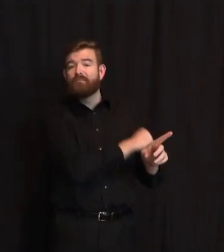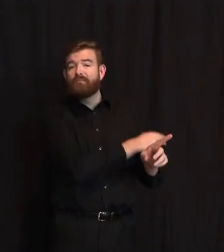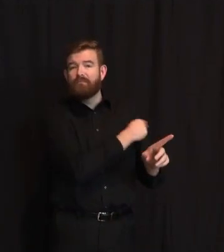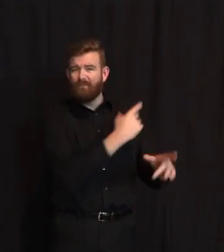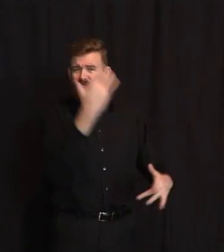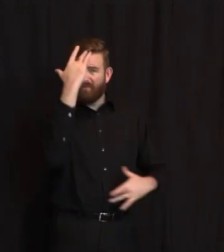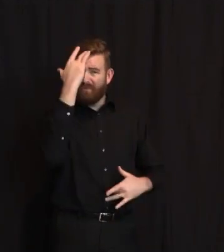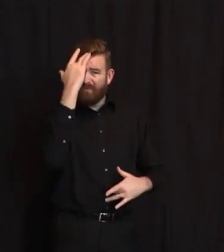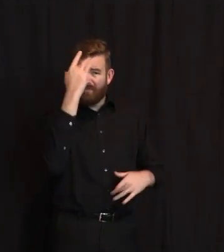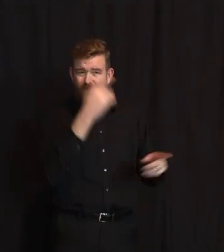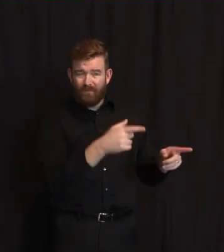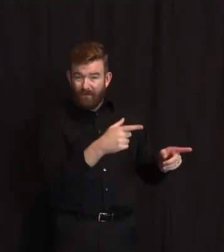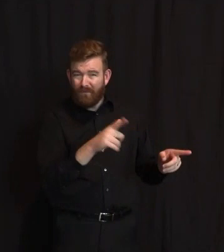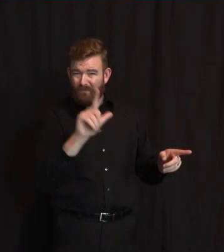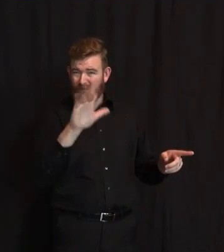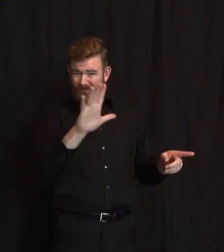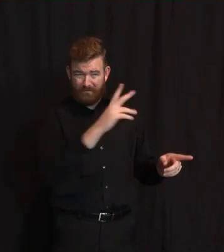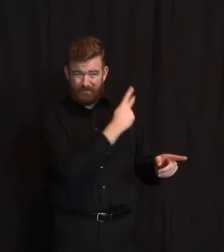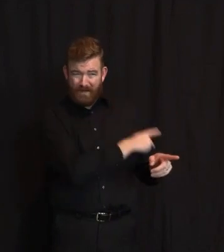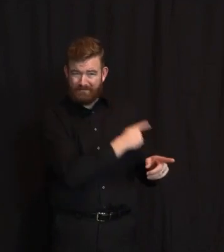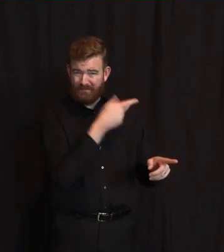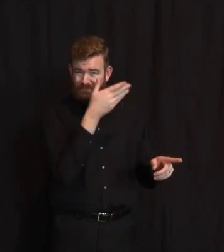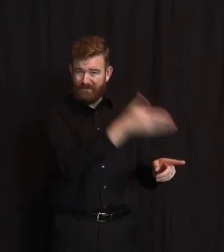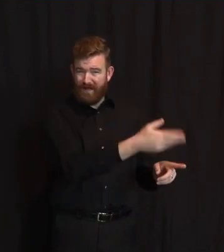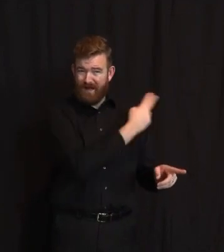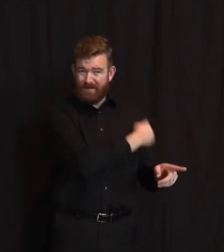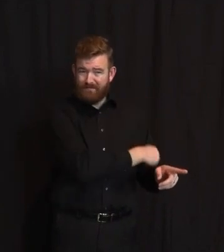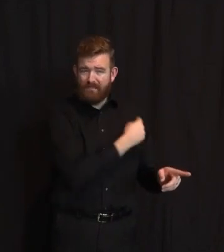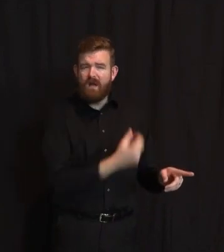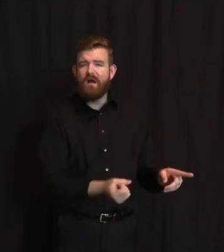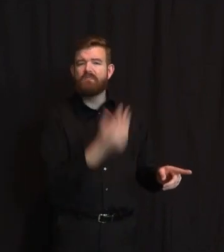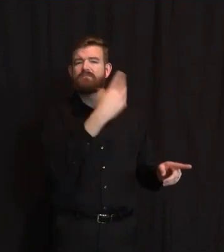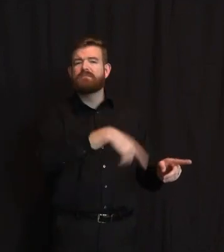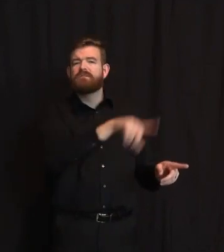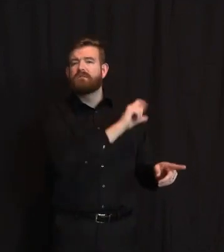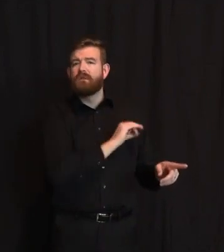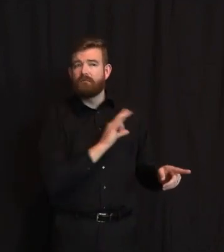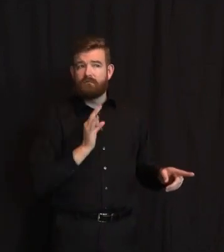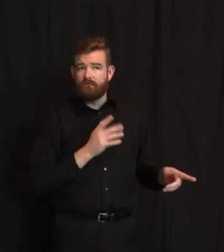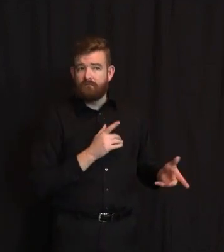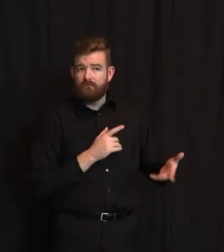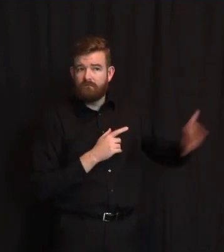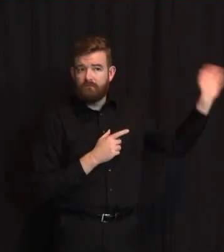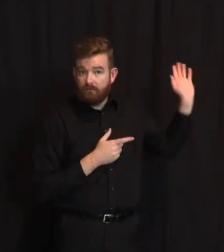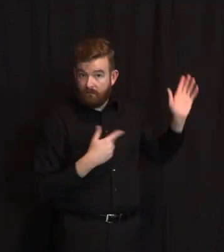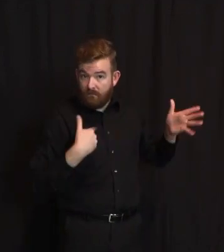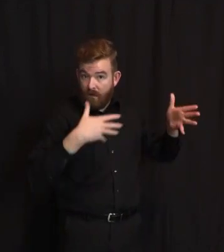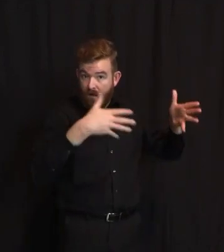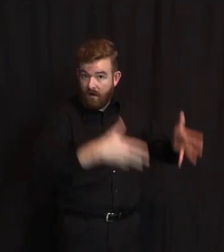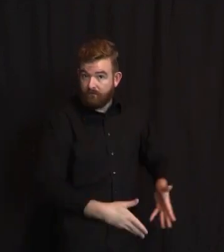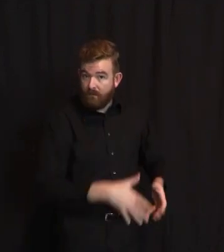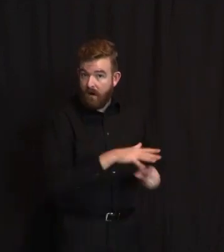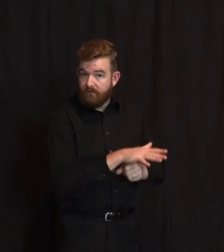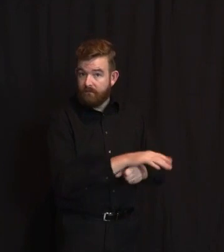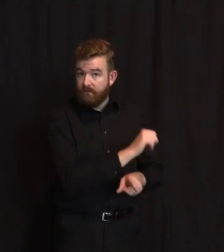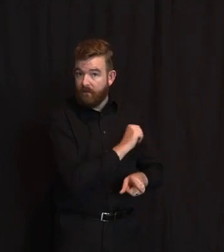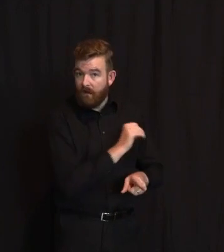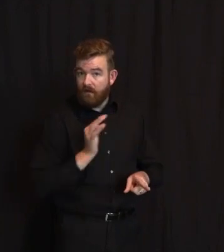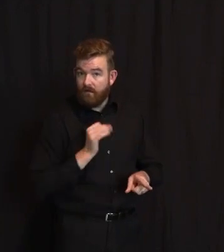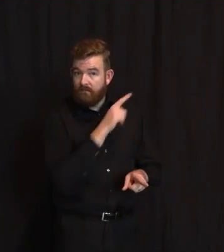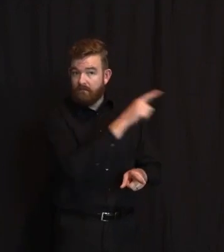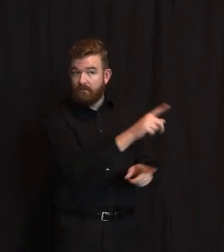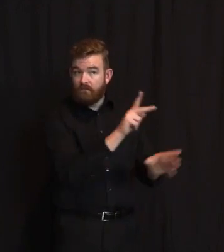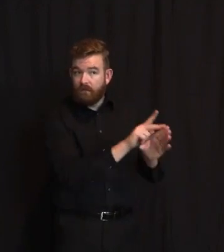So how much staff does that leave to hold it down there, and are you moving staff around between the